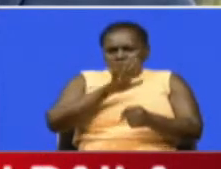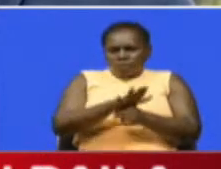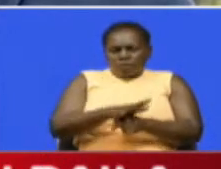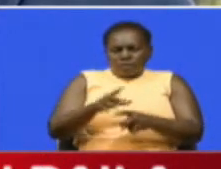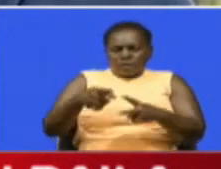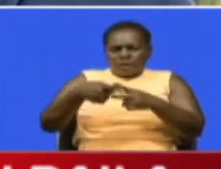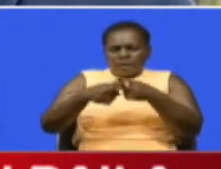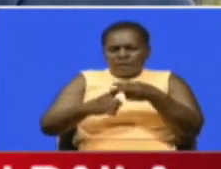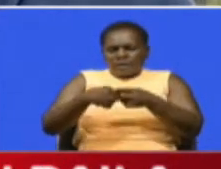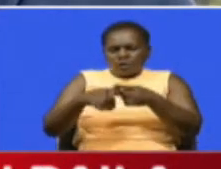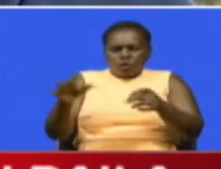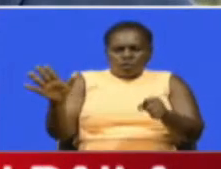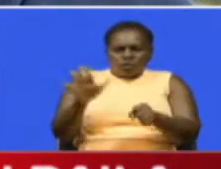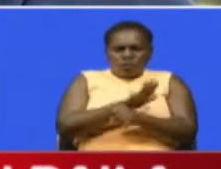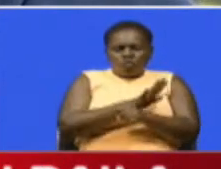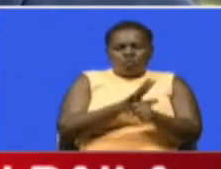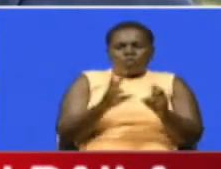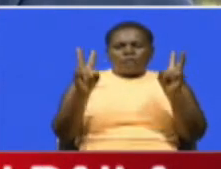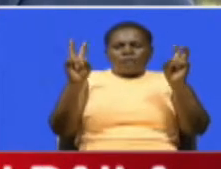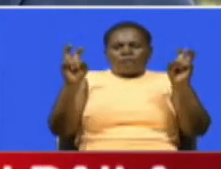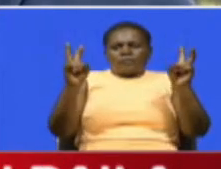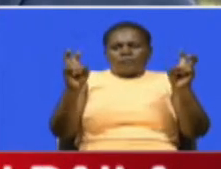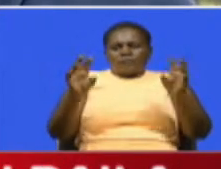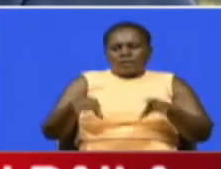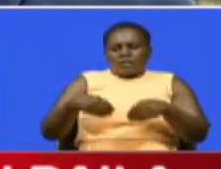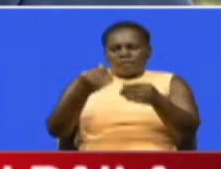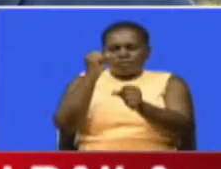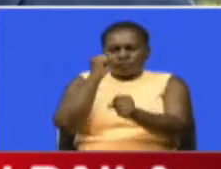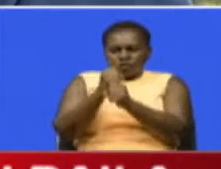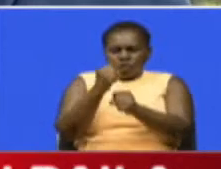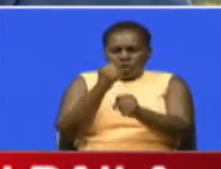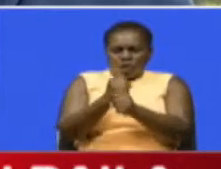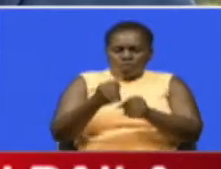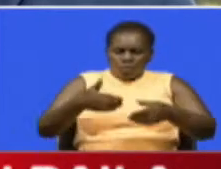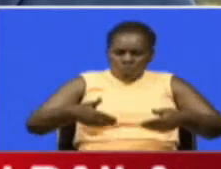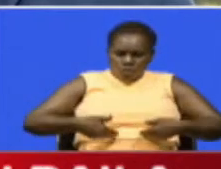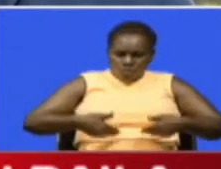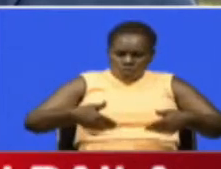industrial parks which will give jobs to the youth